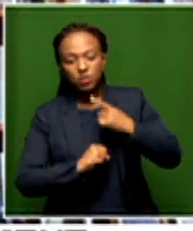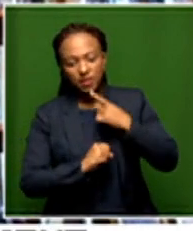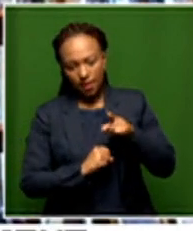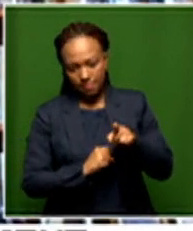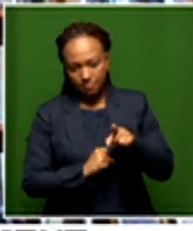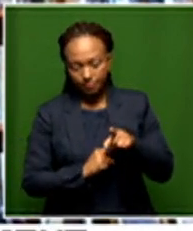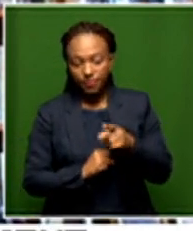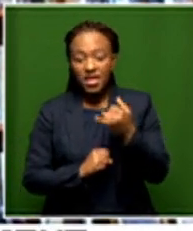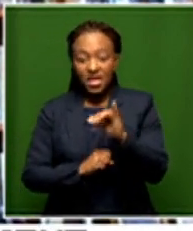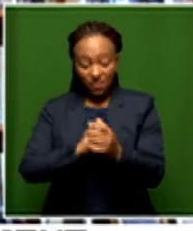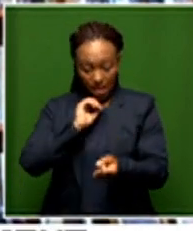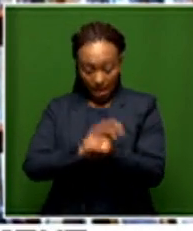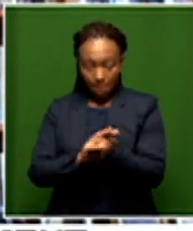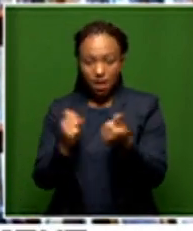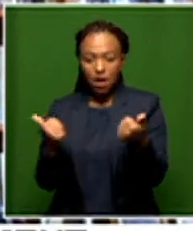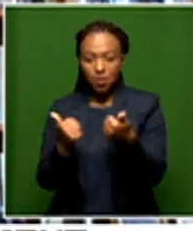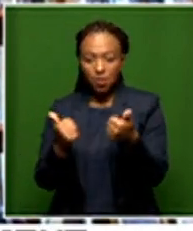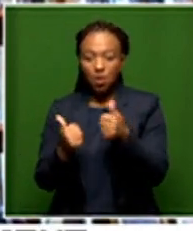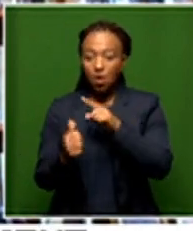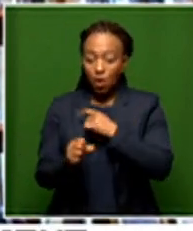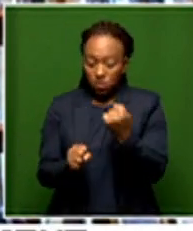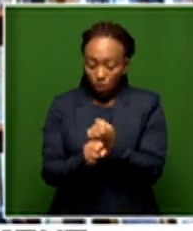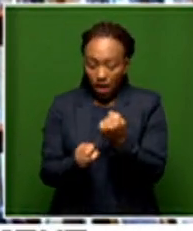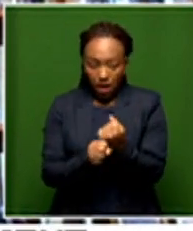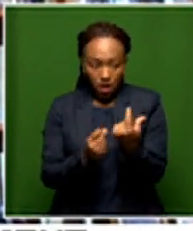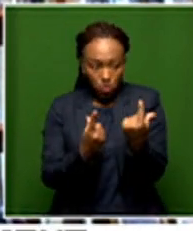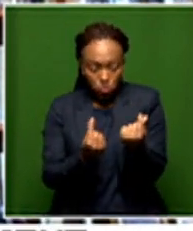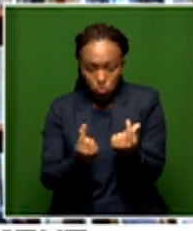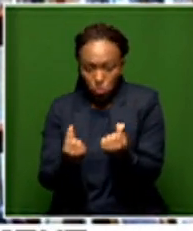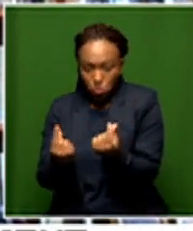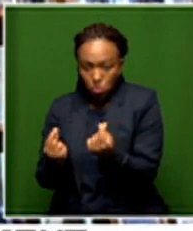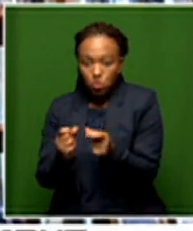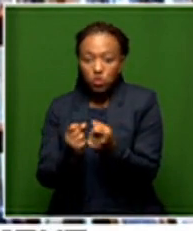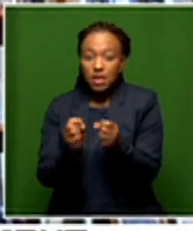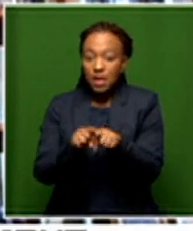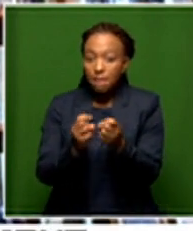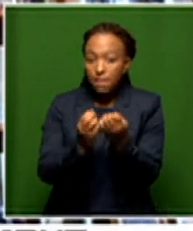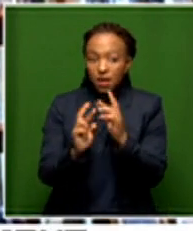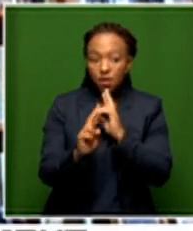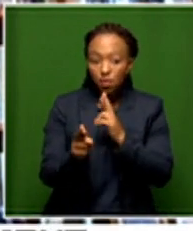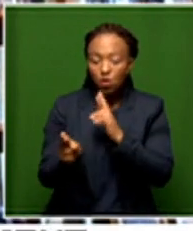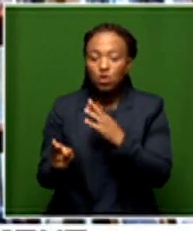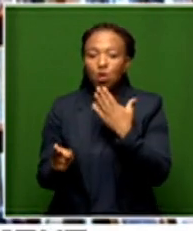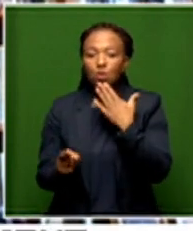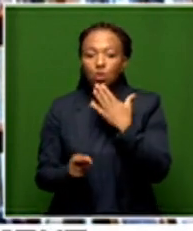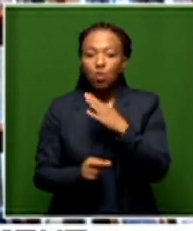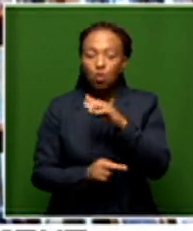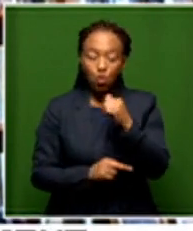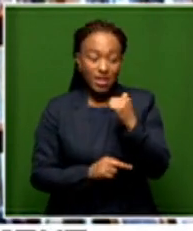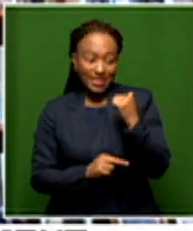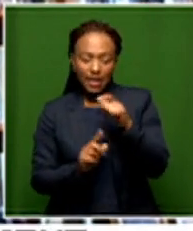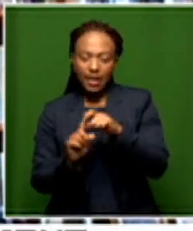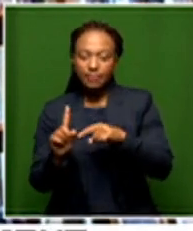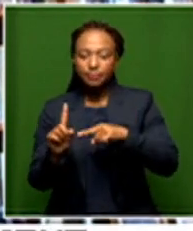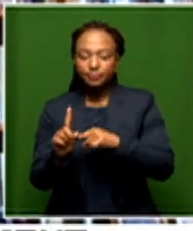that happens, a lot of the work and a lot of the report that Shamila Batohi presented